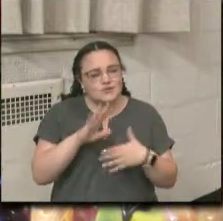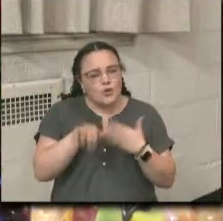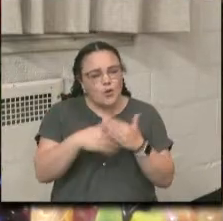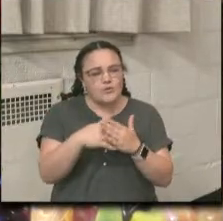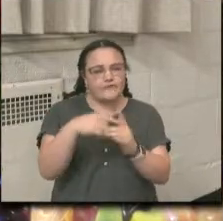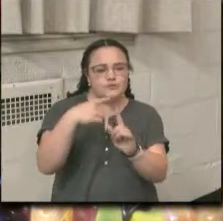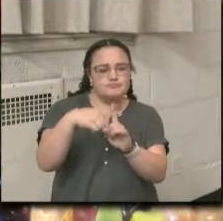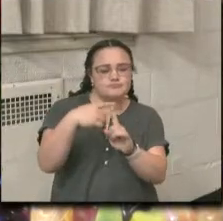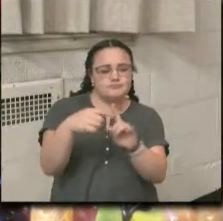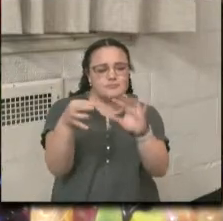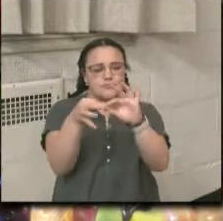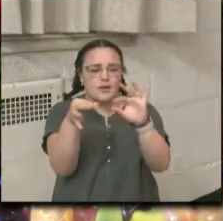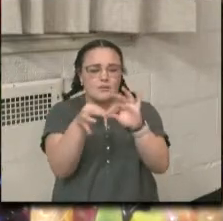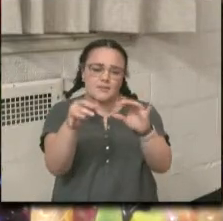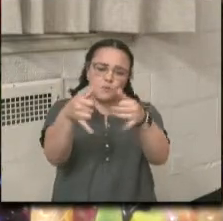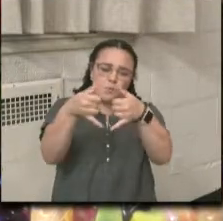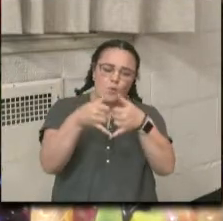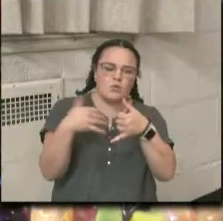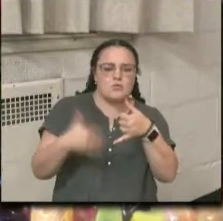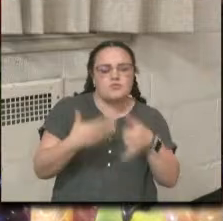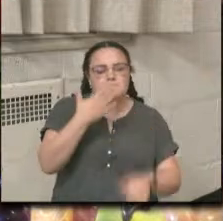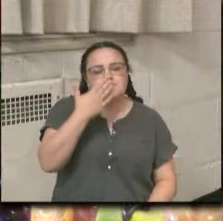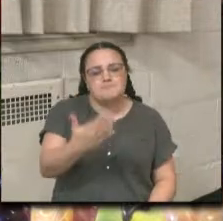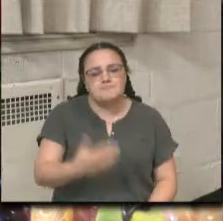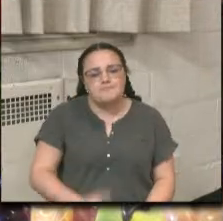not just comments, your accolades.